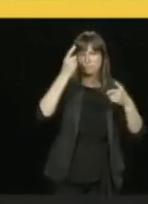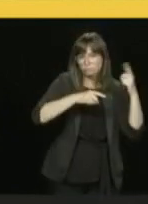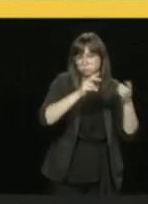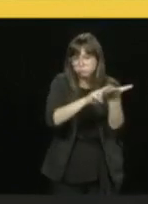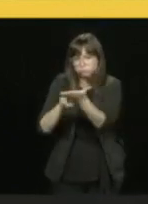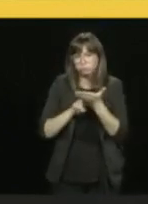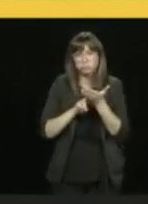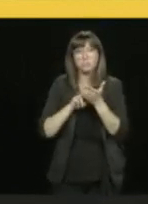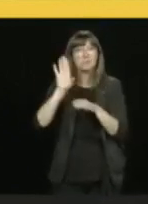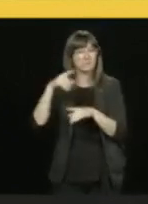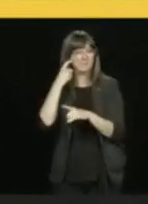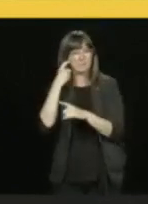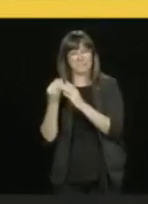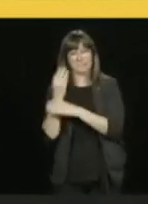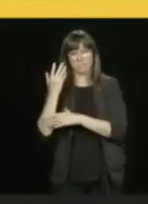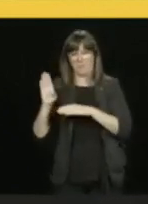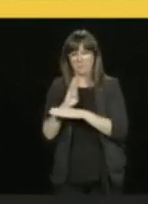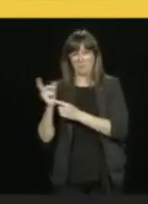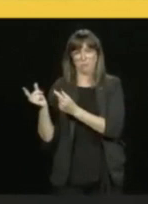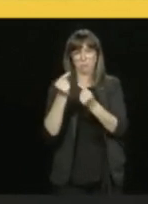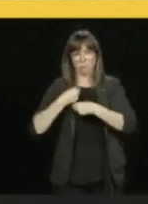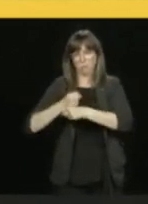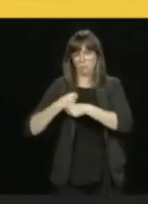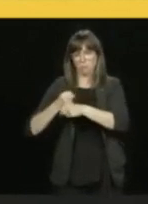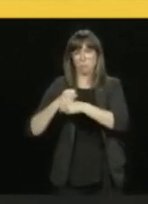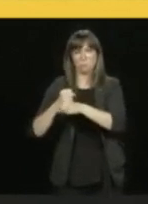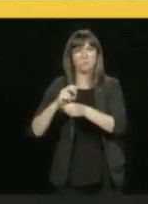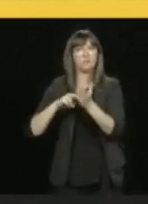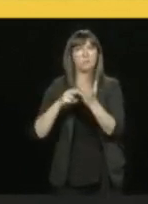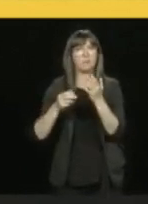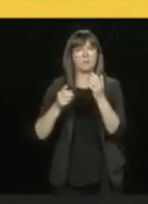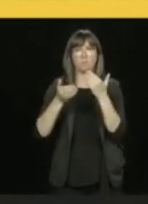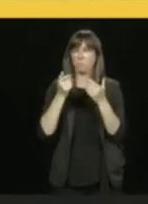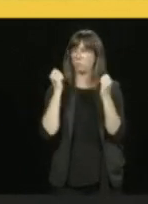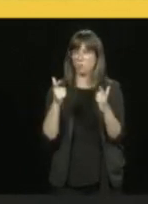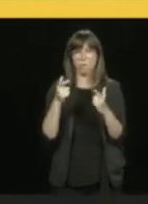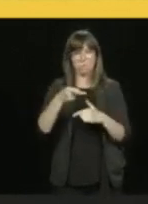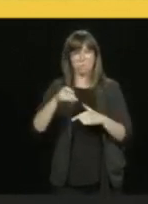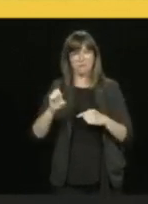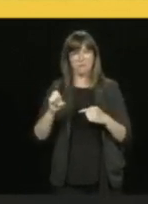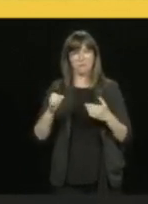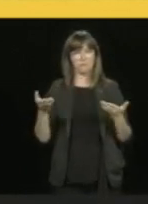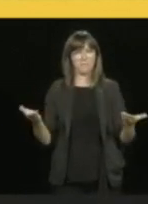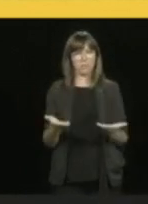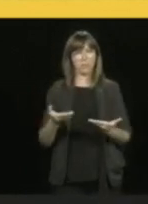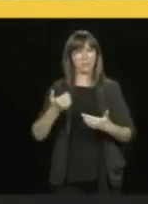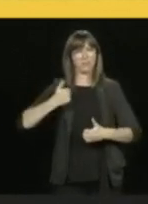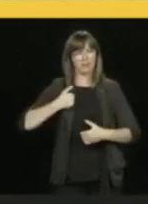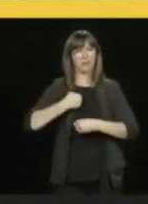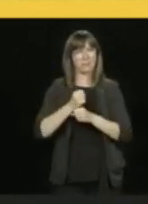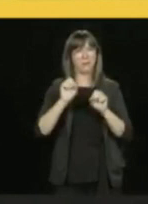spring, Canadians are now producing almost every type of PPE we need. We're helping the provinces and